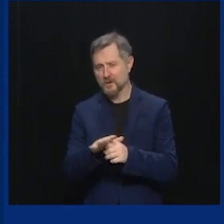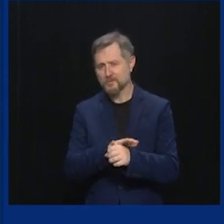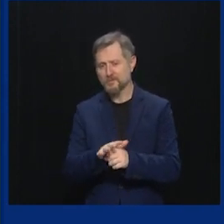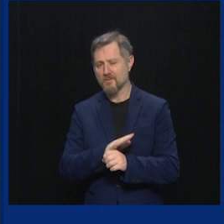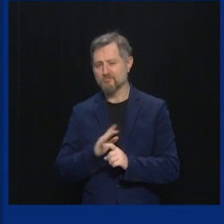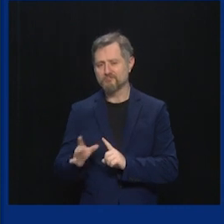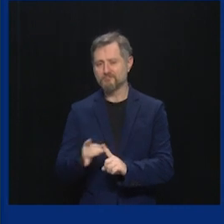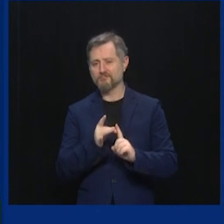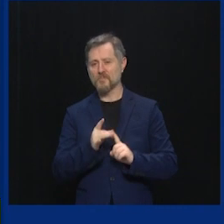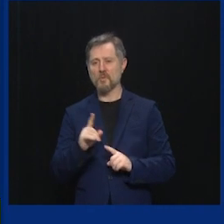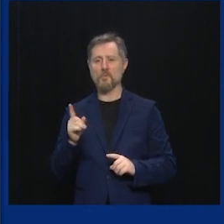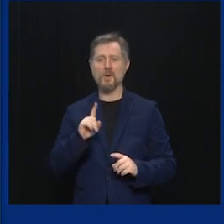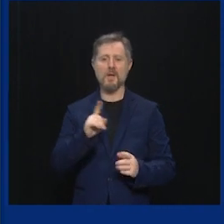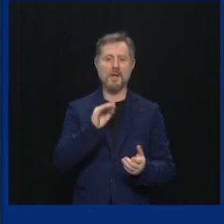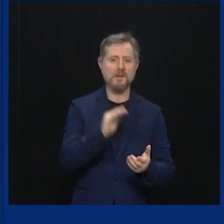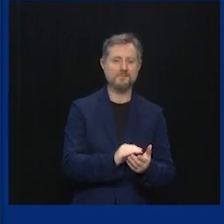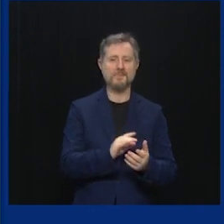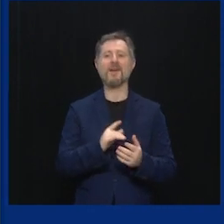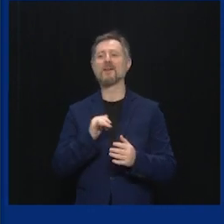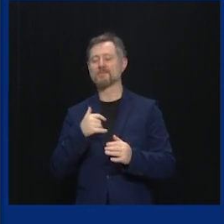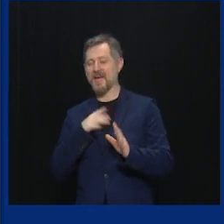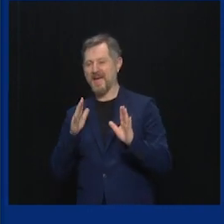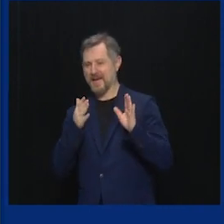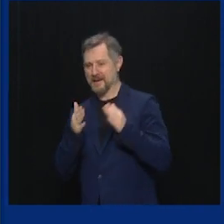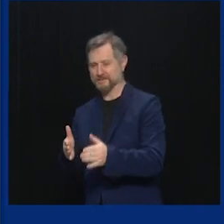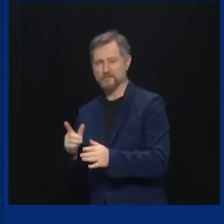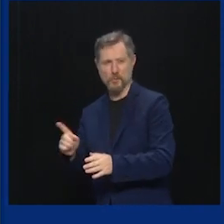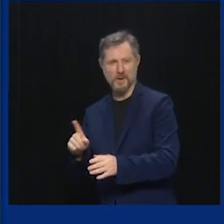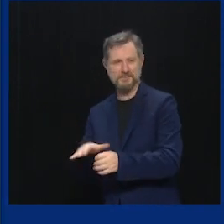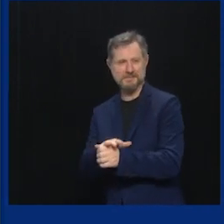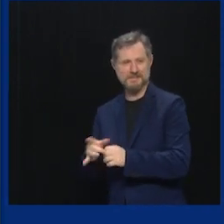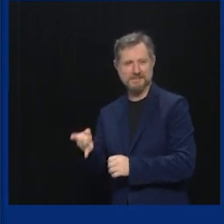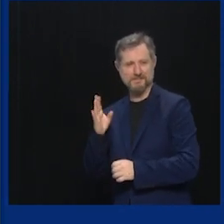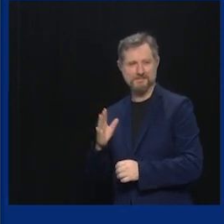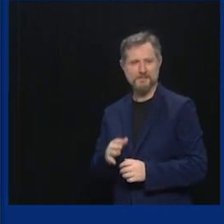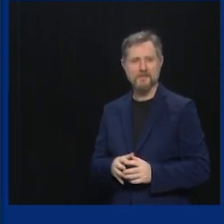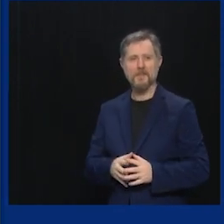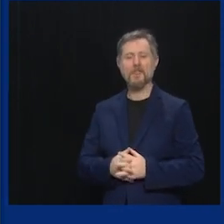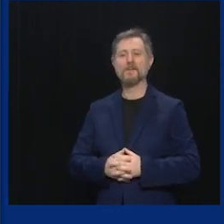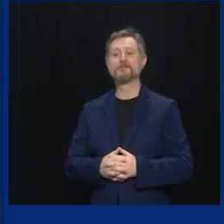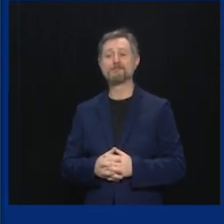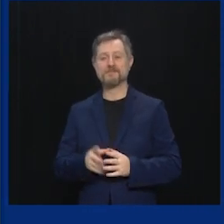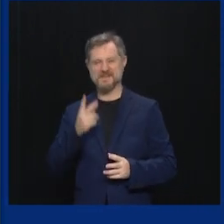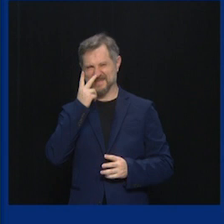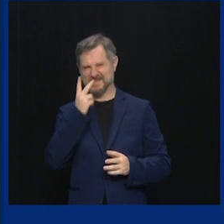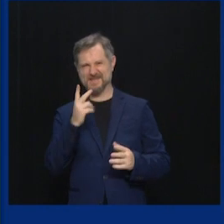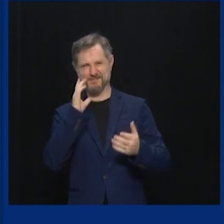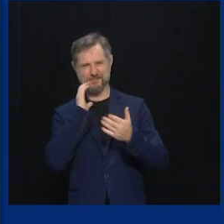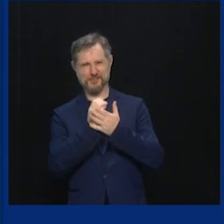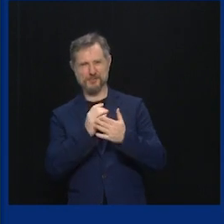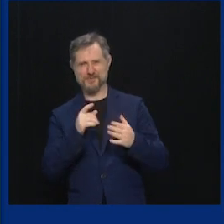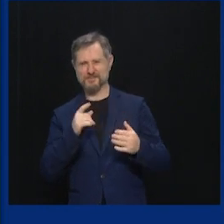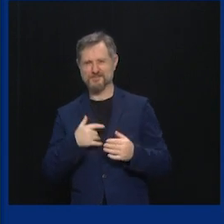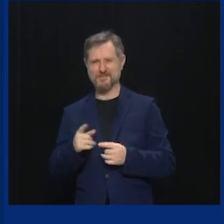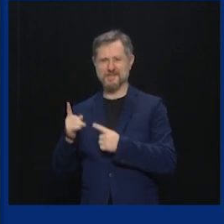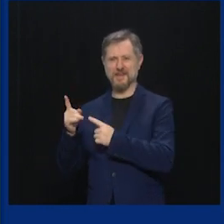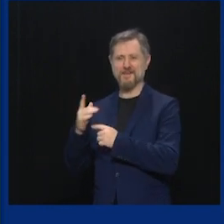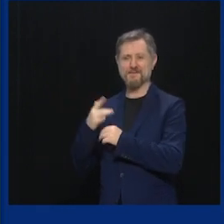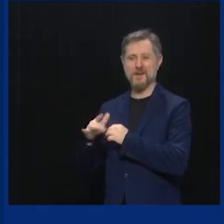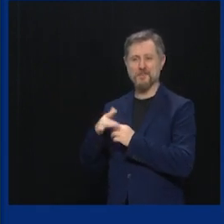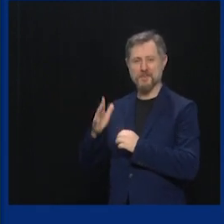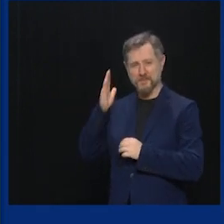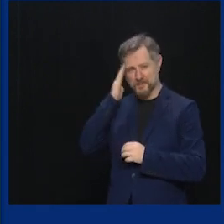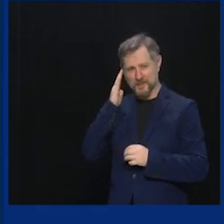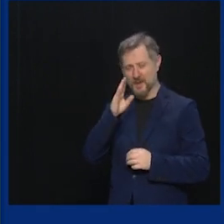need to deploy the most resources, and that's exactly what we're doing. So I wanted to create a visual so you can talk about the hospital beds, because I'll be talking about the